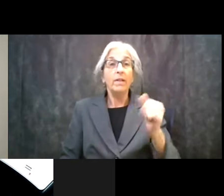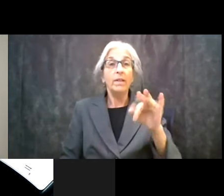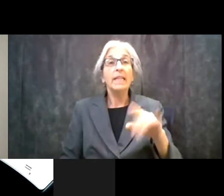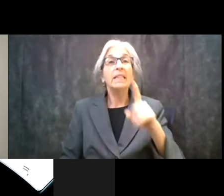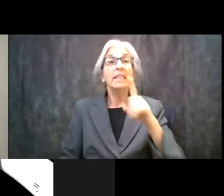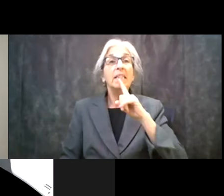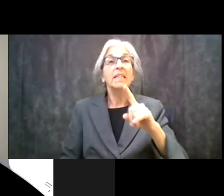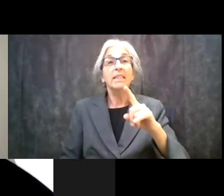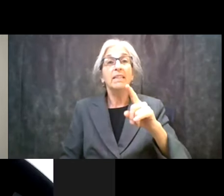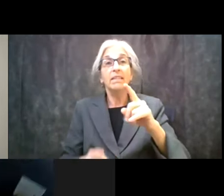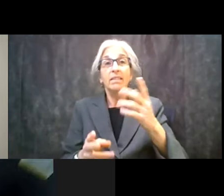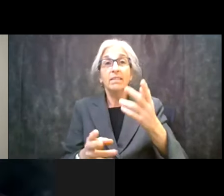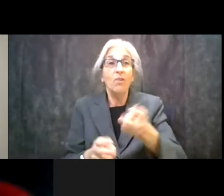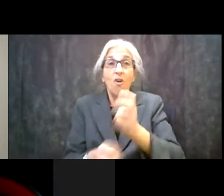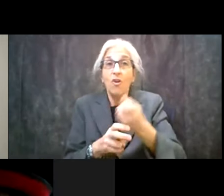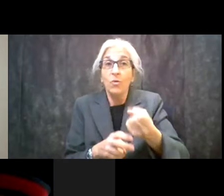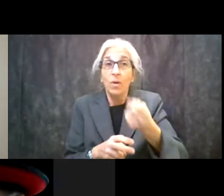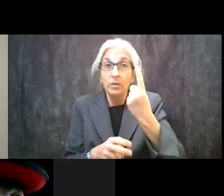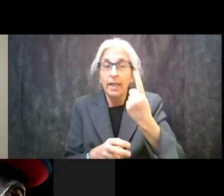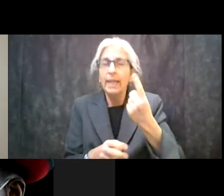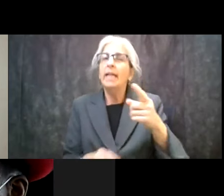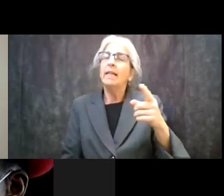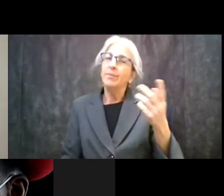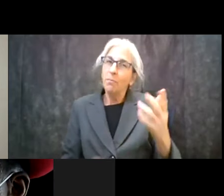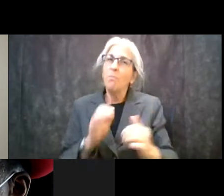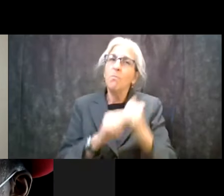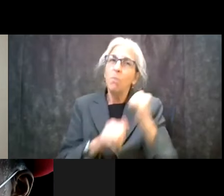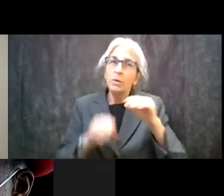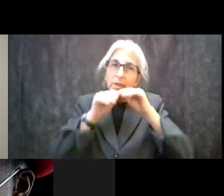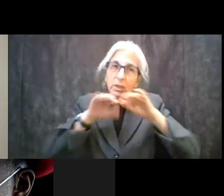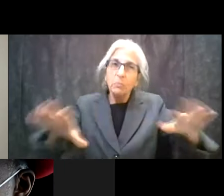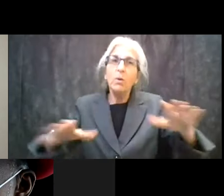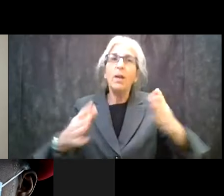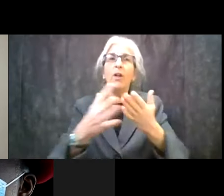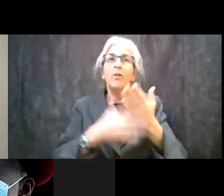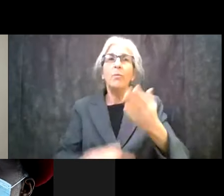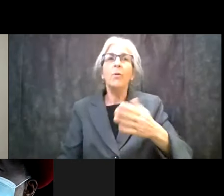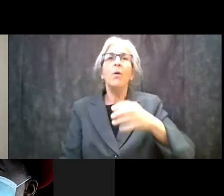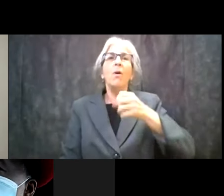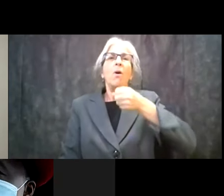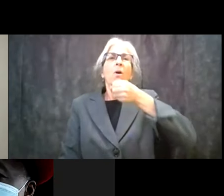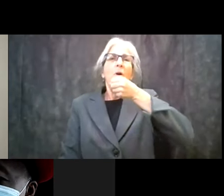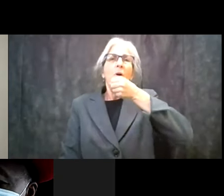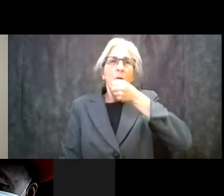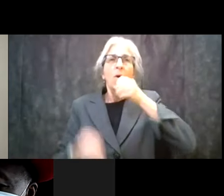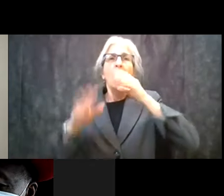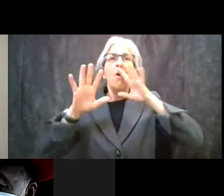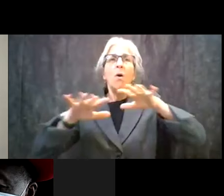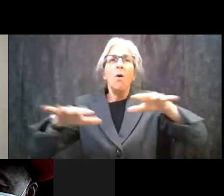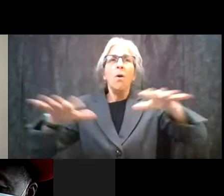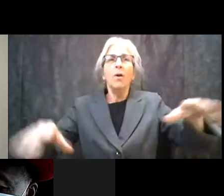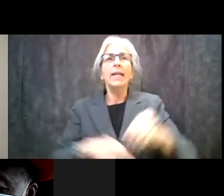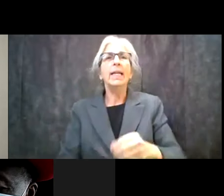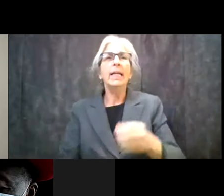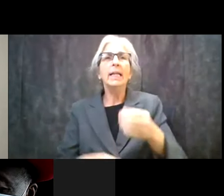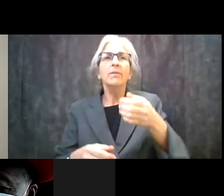so-called droplets, when people cough and there's expelled a little bit of virus in these particles, but there also seems to be spread